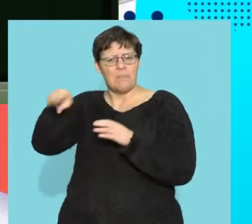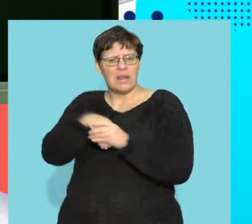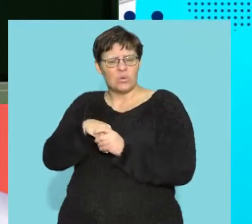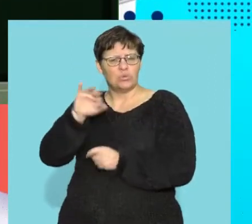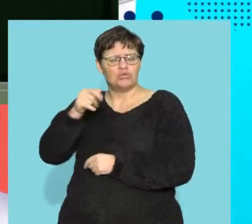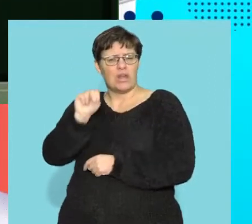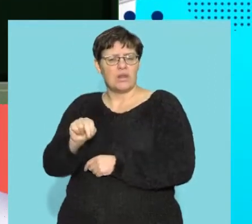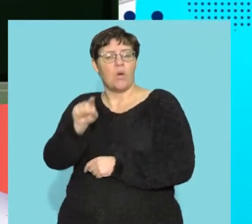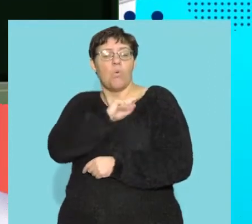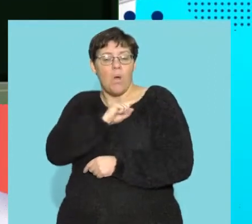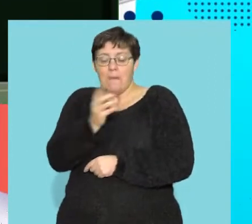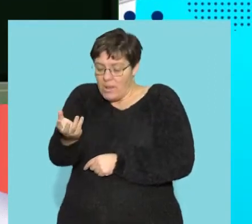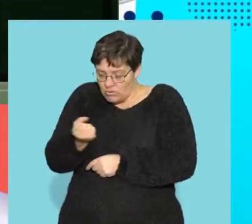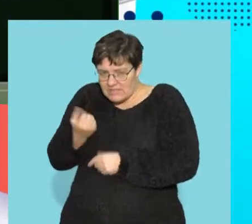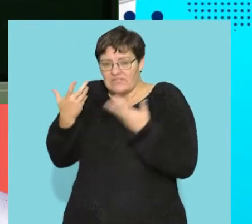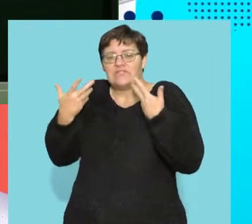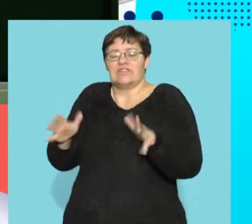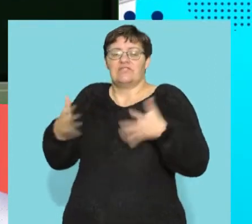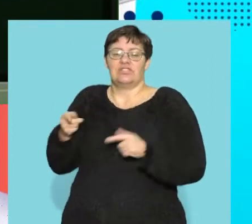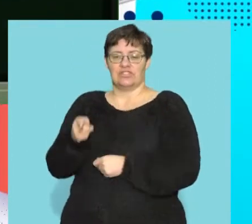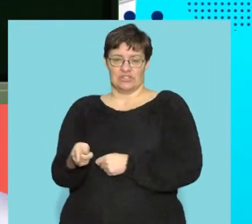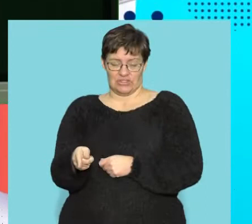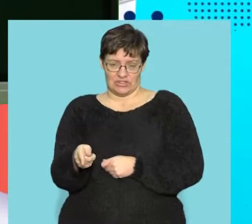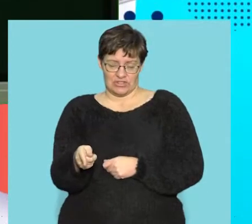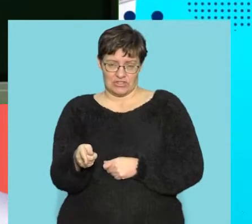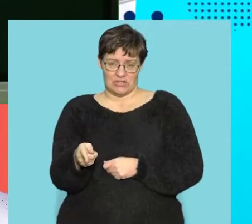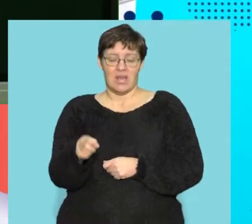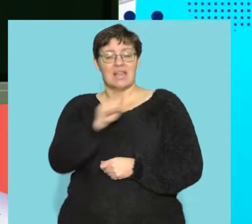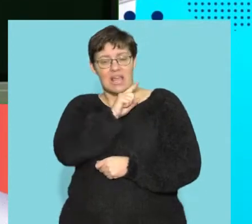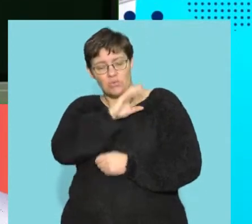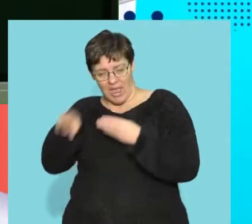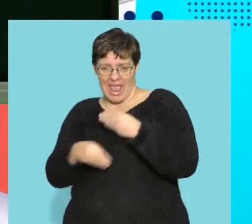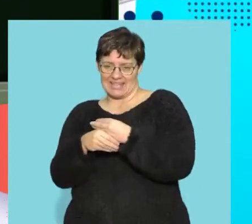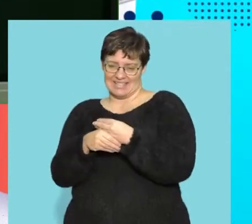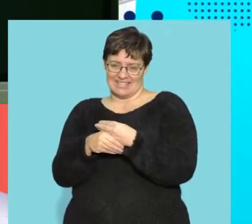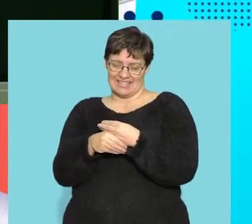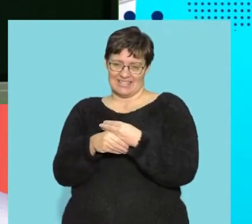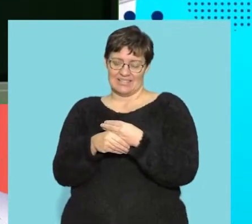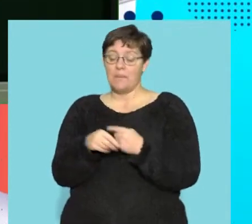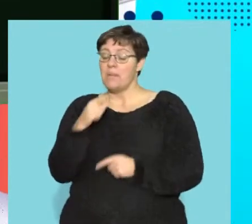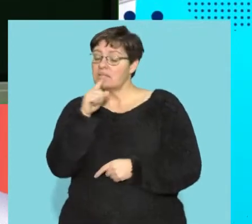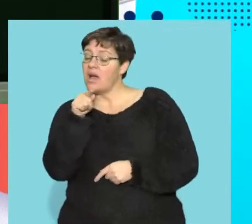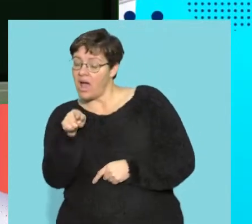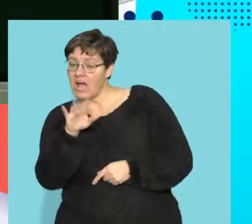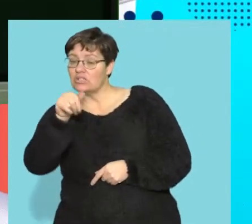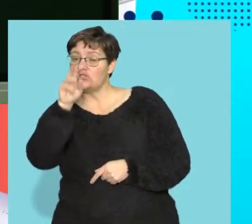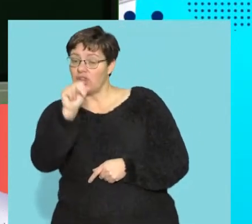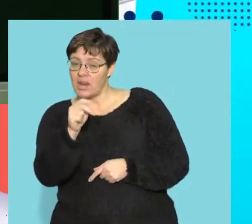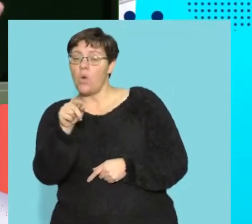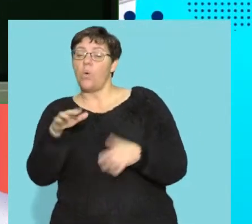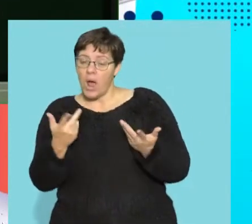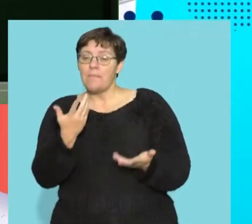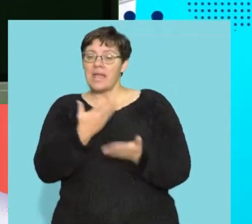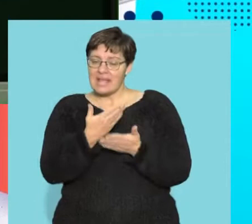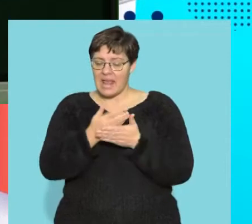January? Because I've received the rental including January, and that's the challenge. I need to determine the January rental